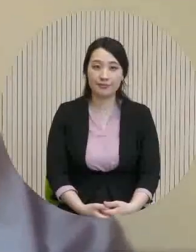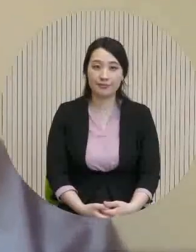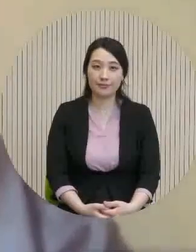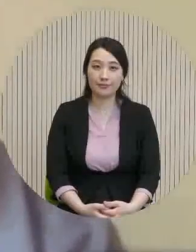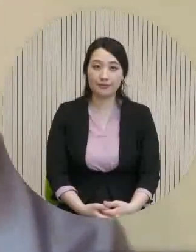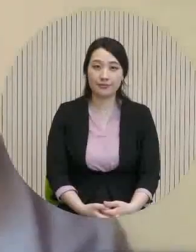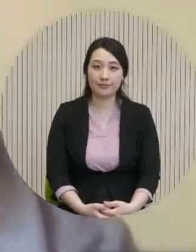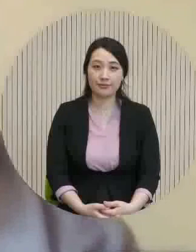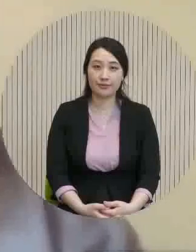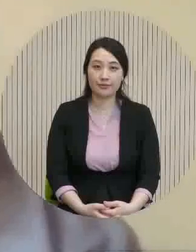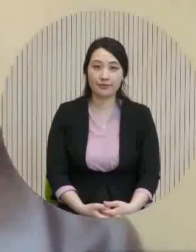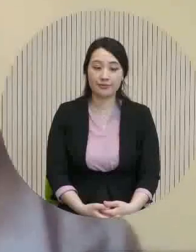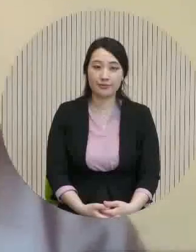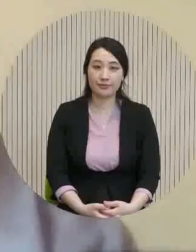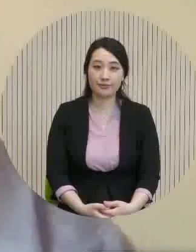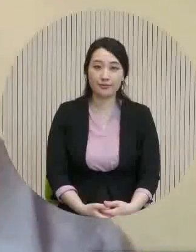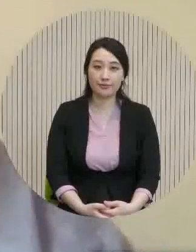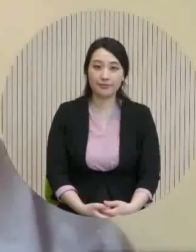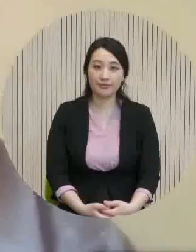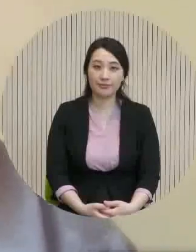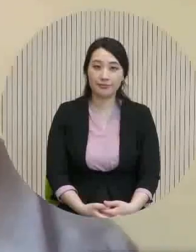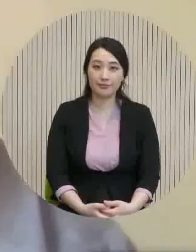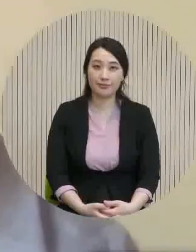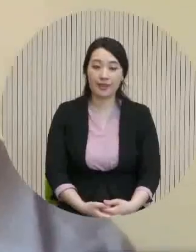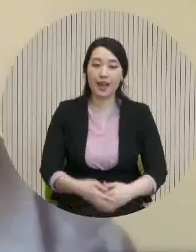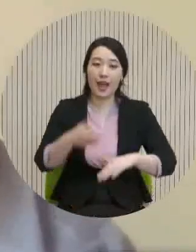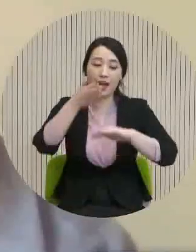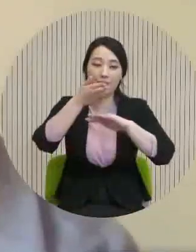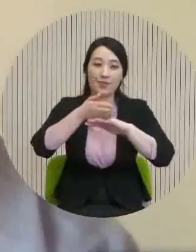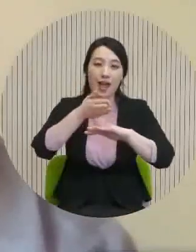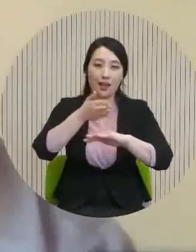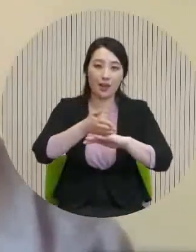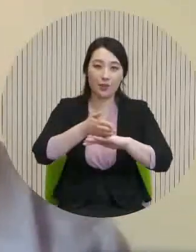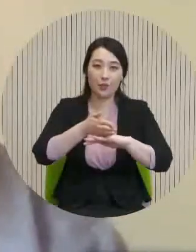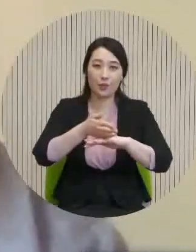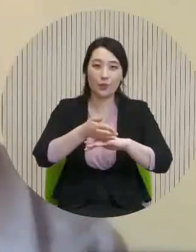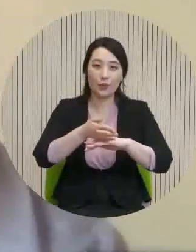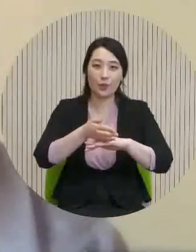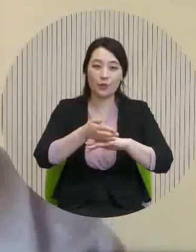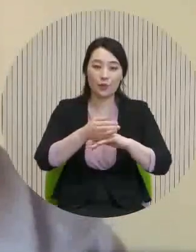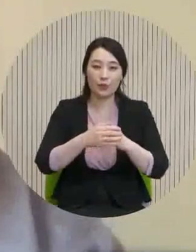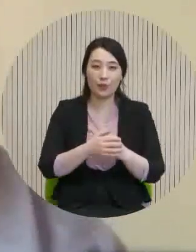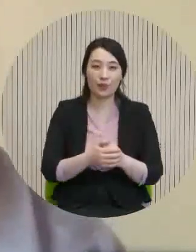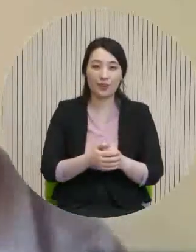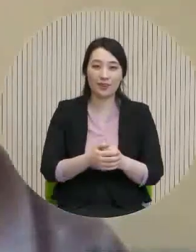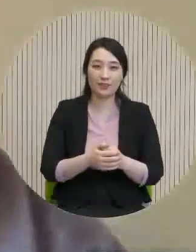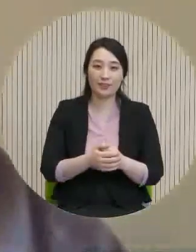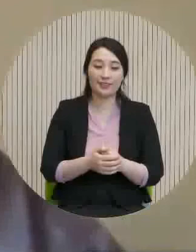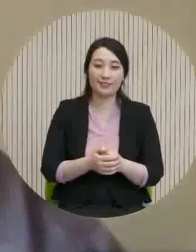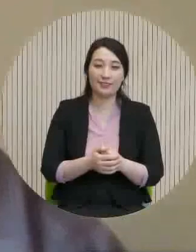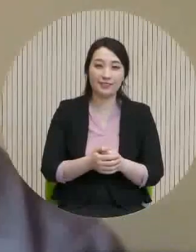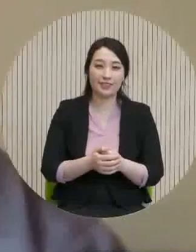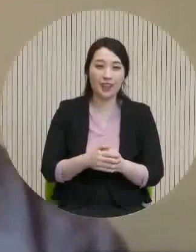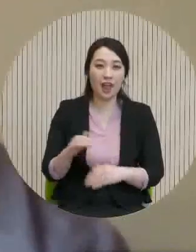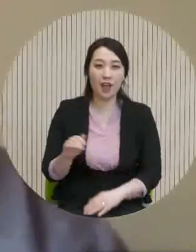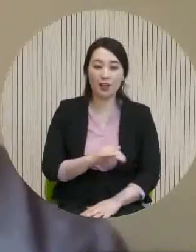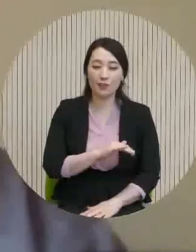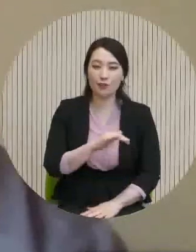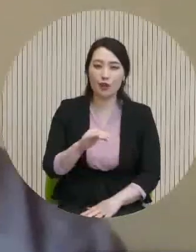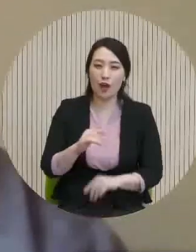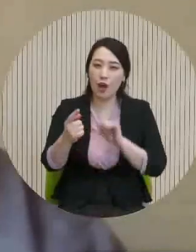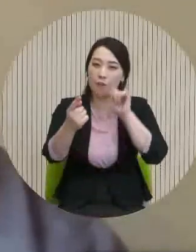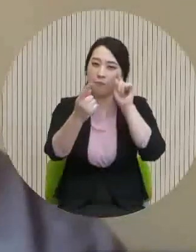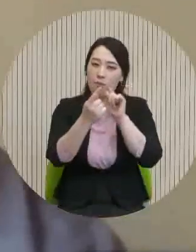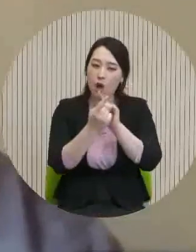Yes, thankfully now we have been able to operate again face-to-face,